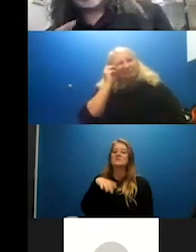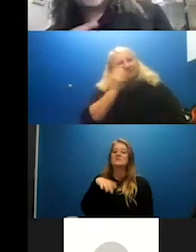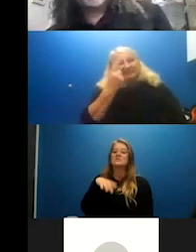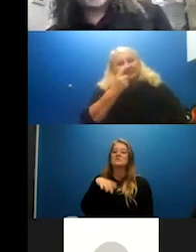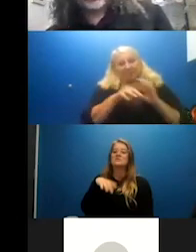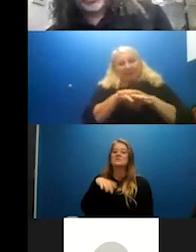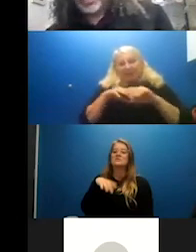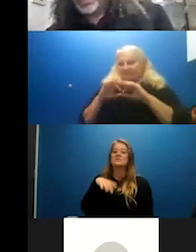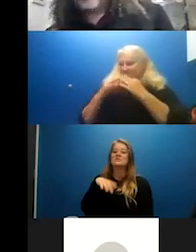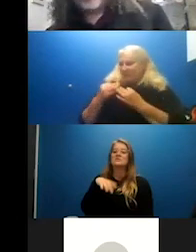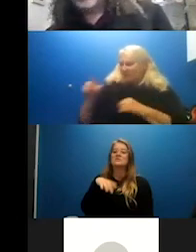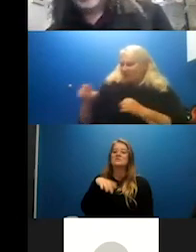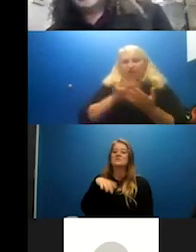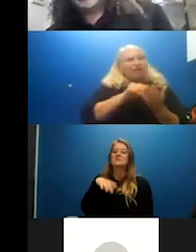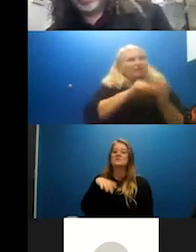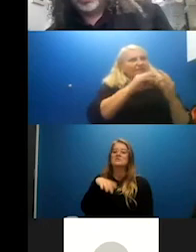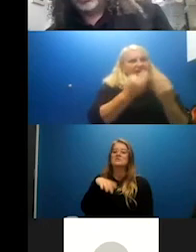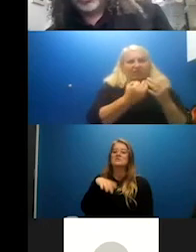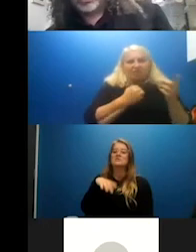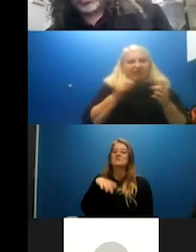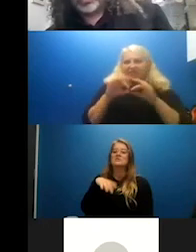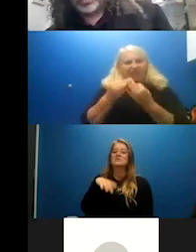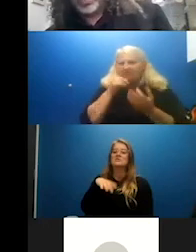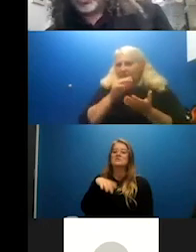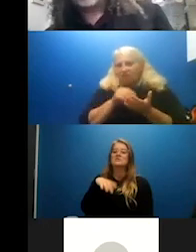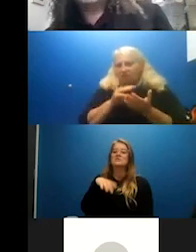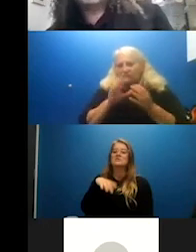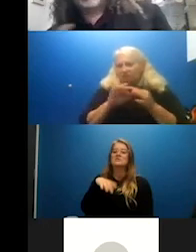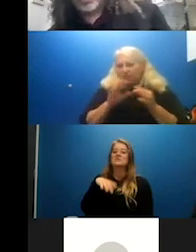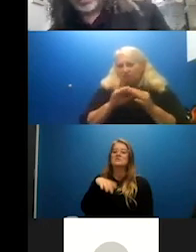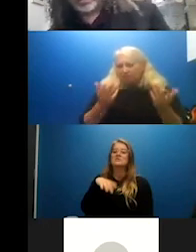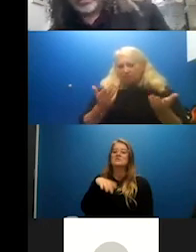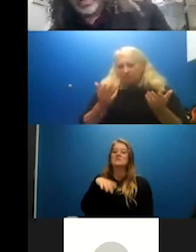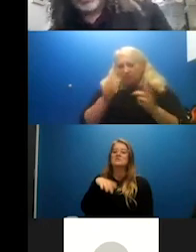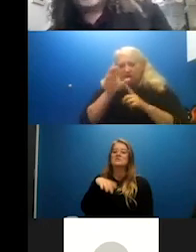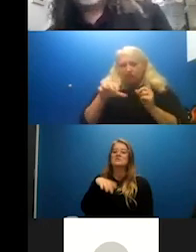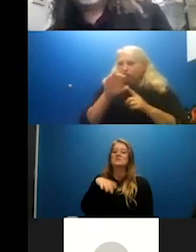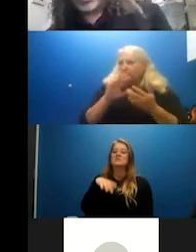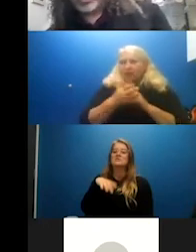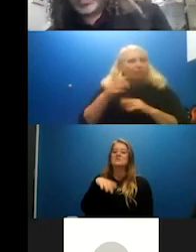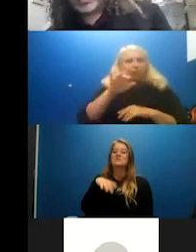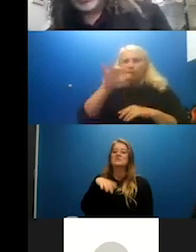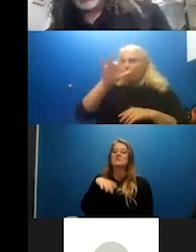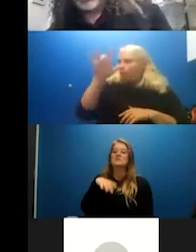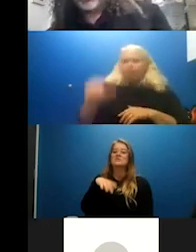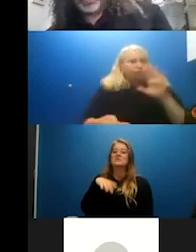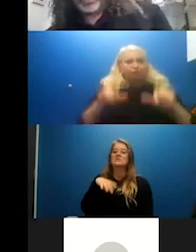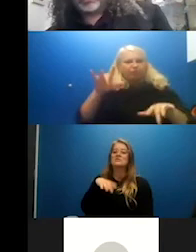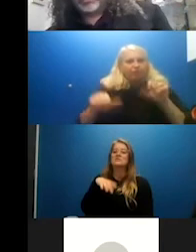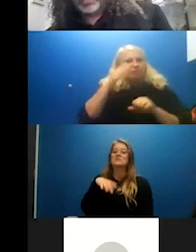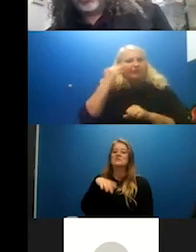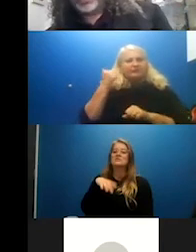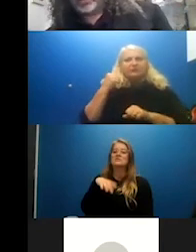is learning the stories and the family isn't learning the stories. Culture's being lost because we professionalized elder